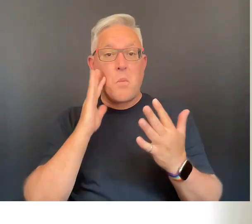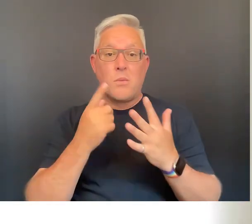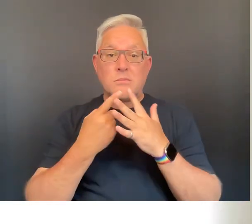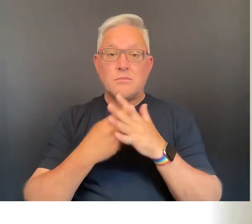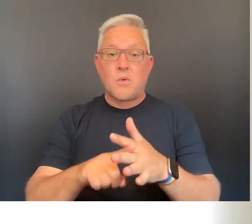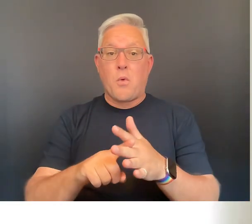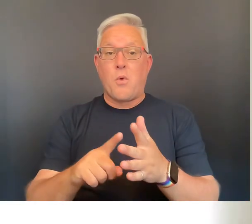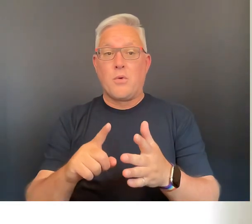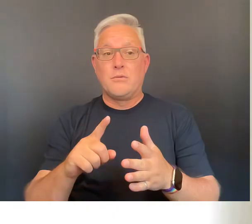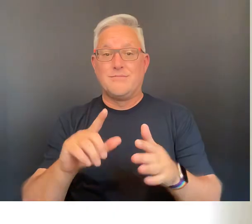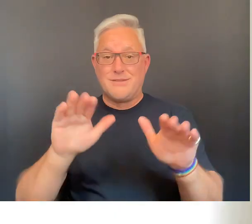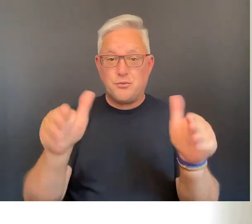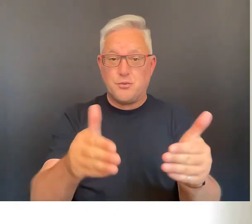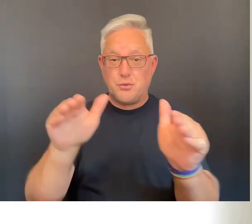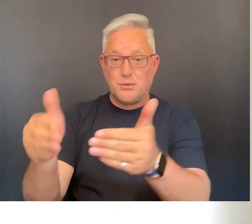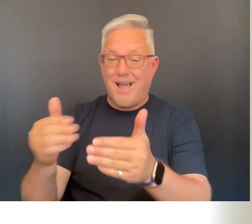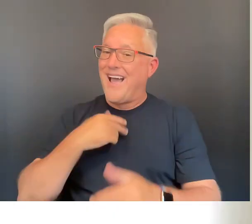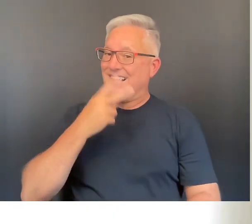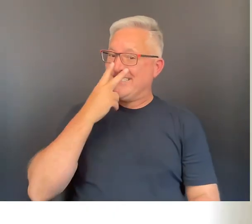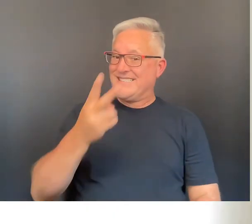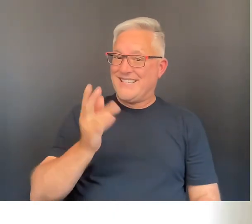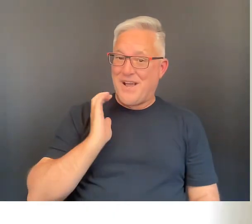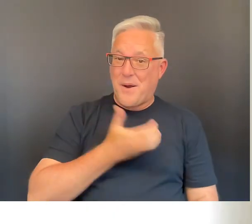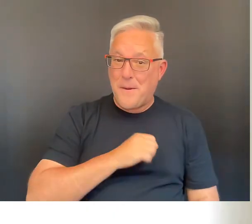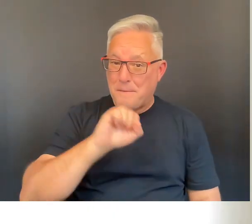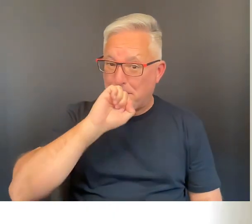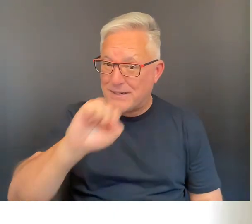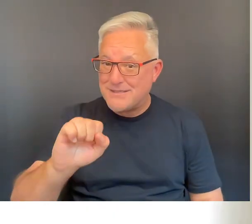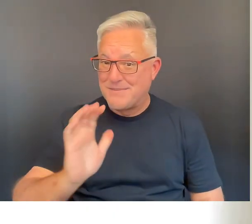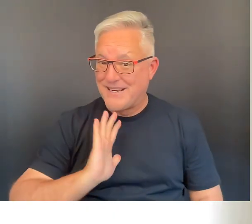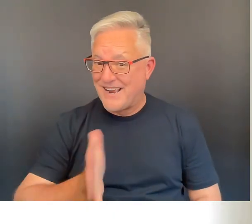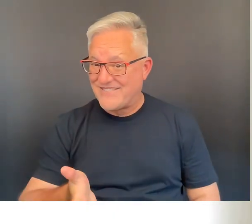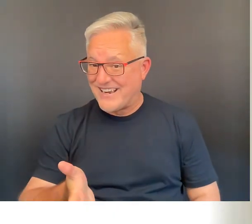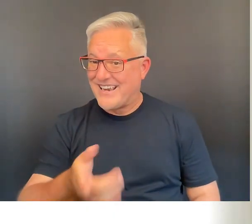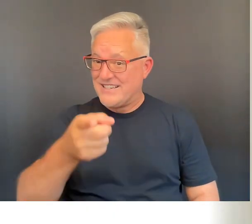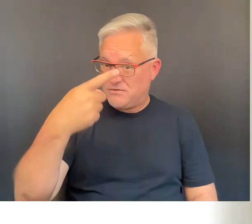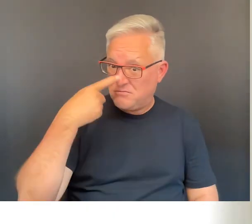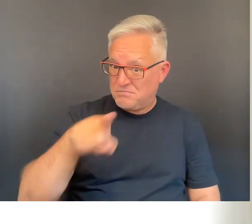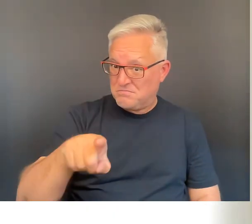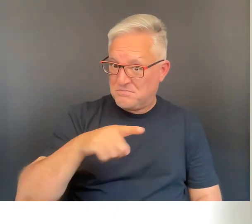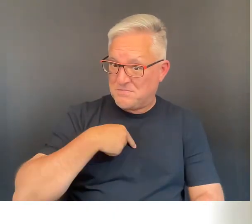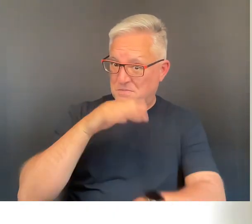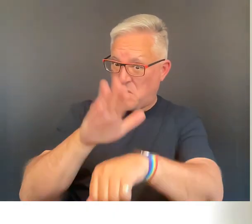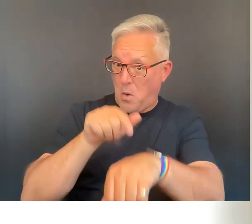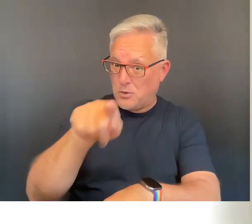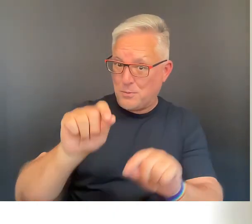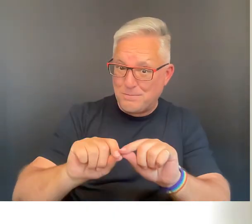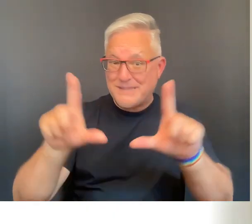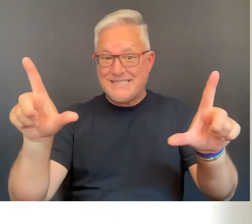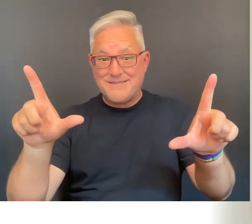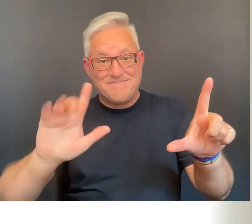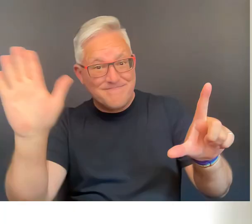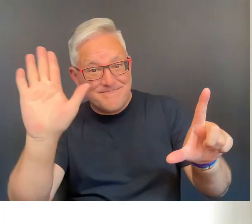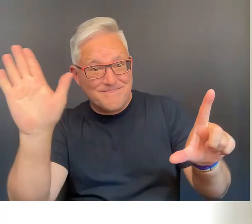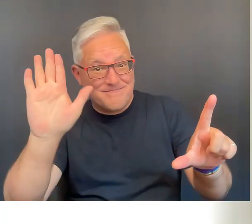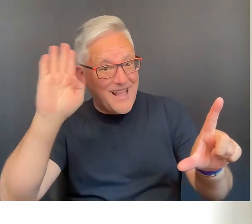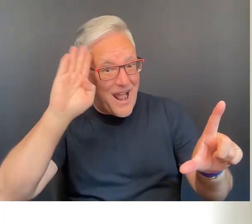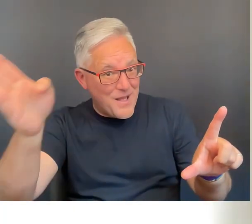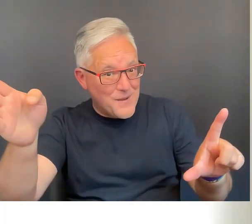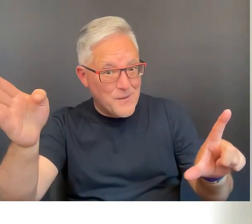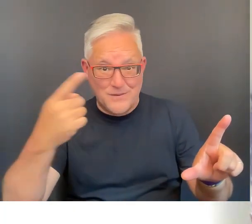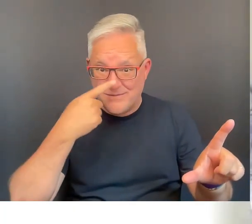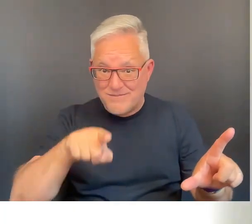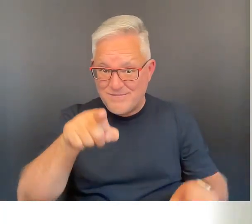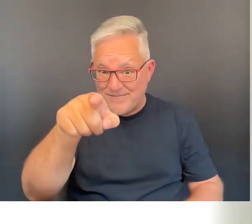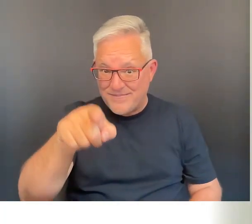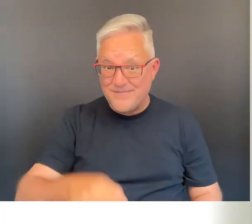introducing um, one. I see our bishop is on here, and so can I call you out and have you wave? And if you wanted to say a